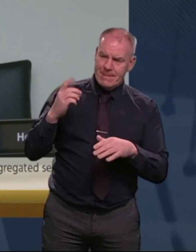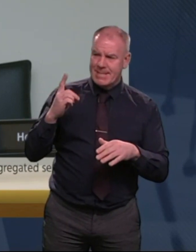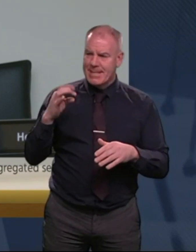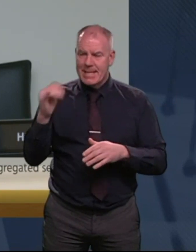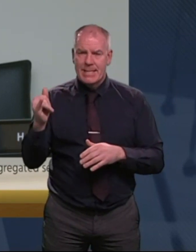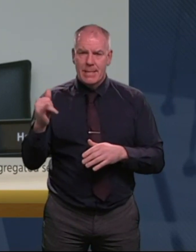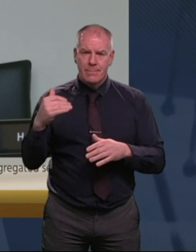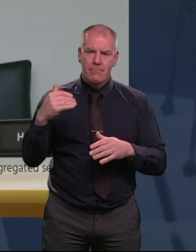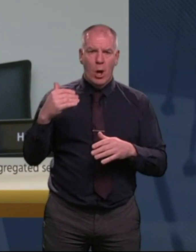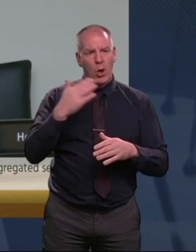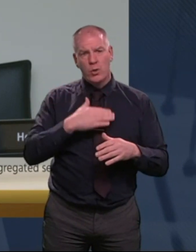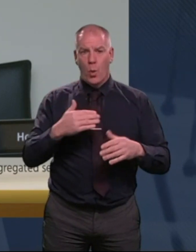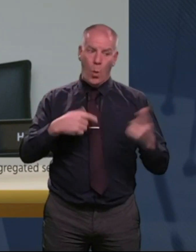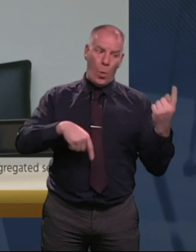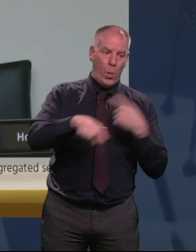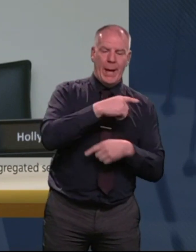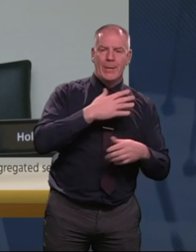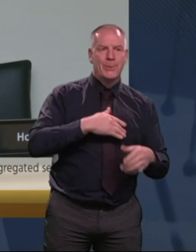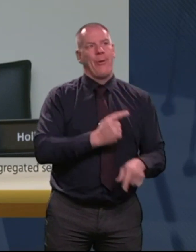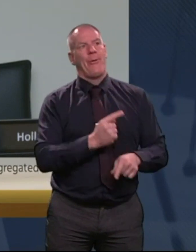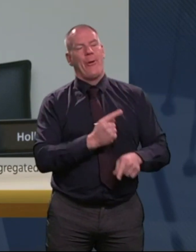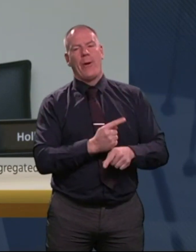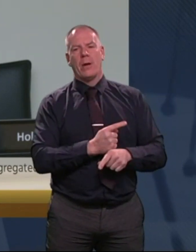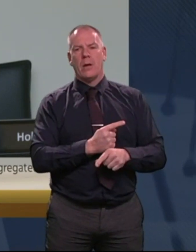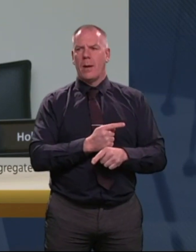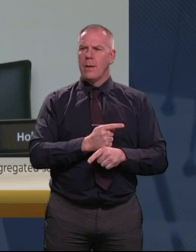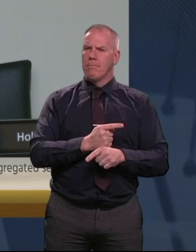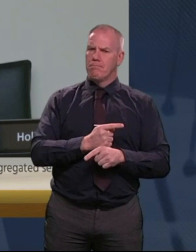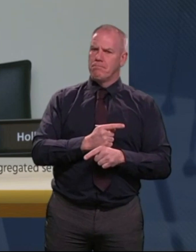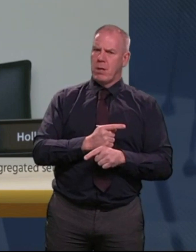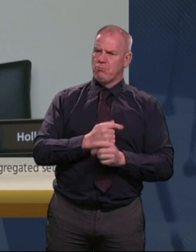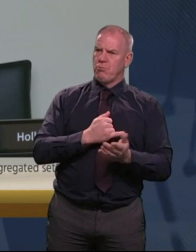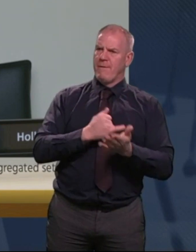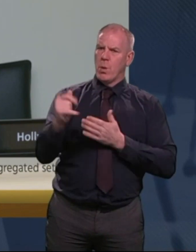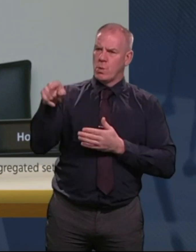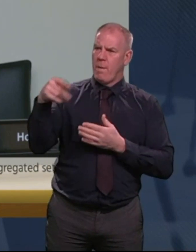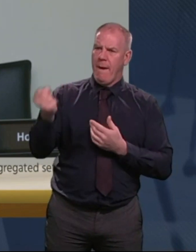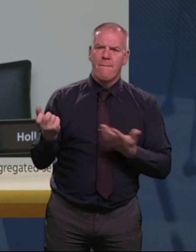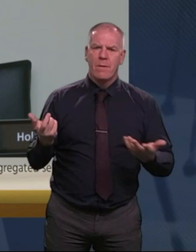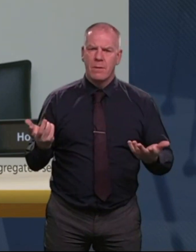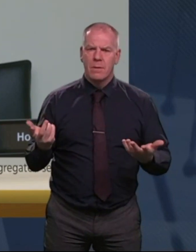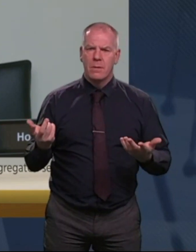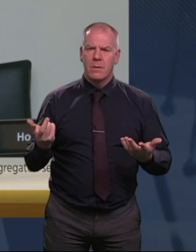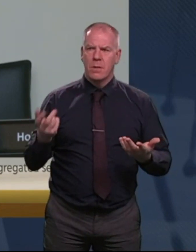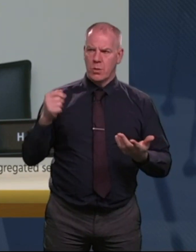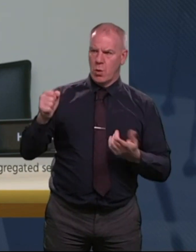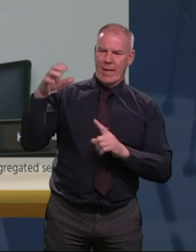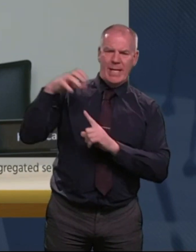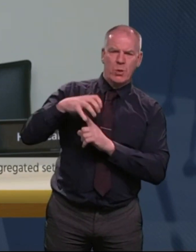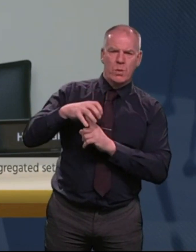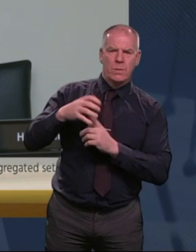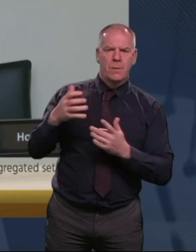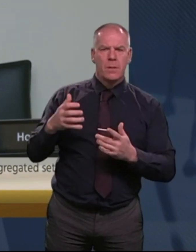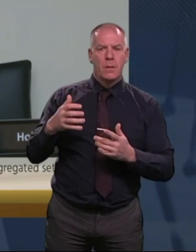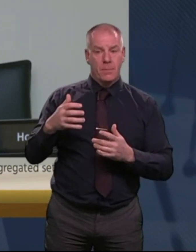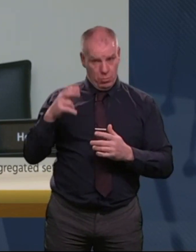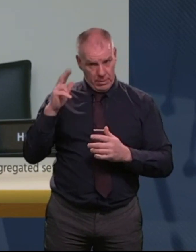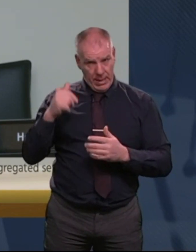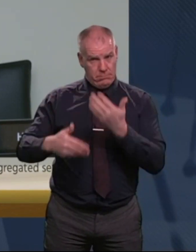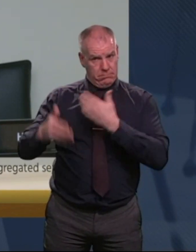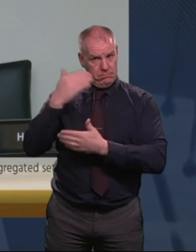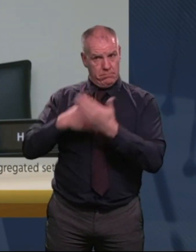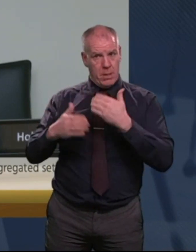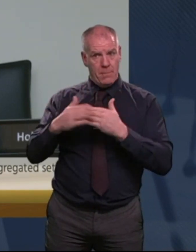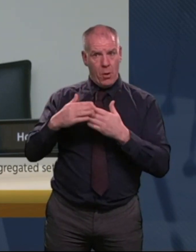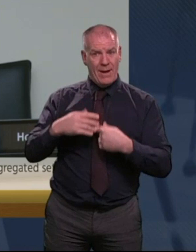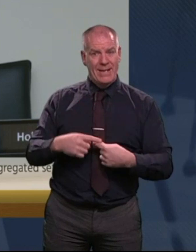were taken for granted, that we take for granted, were denied to you in those settings. And I'm just wondering if you wouldn't mind, could you tell us more about the